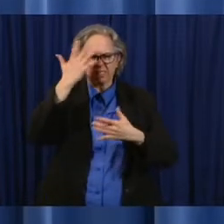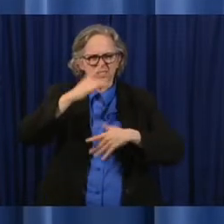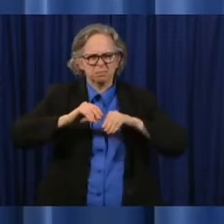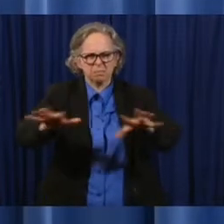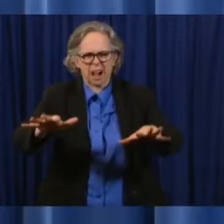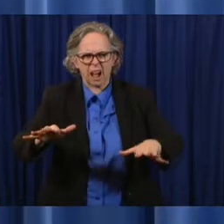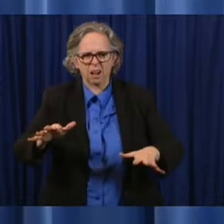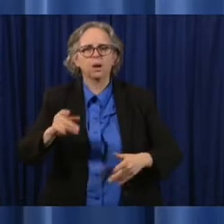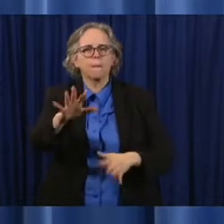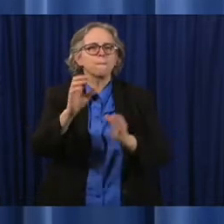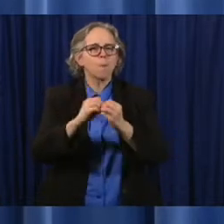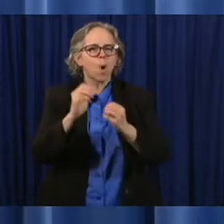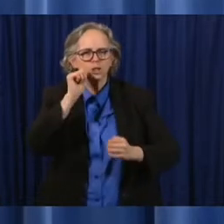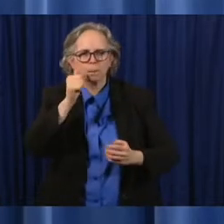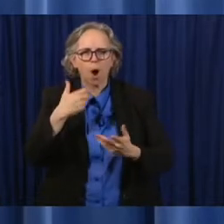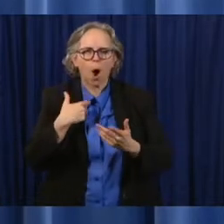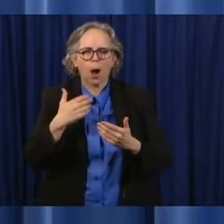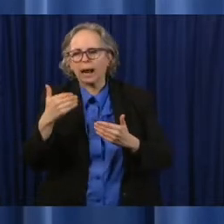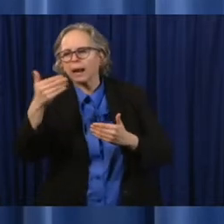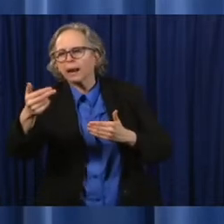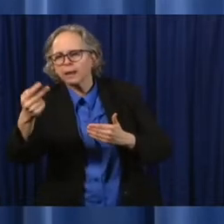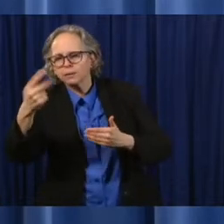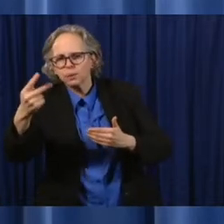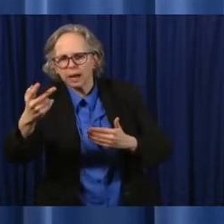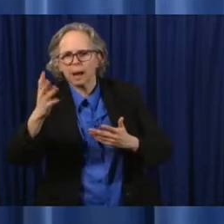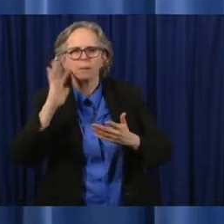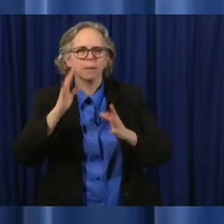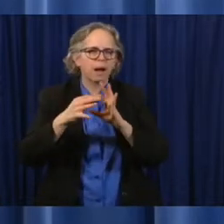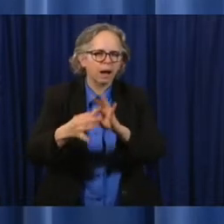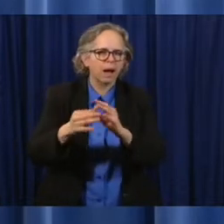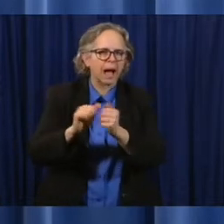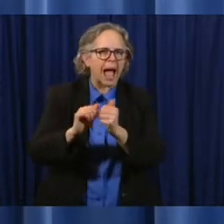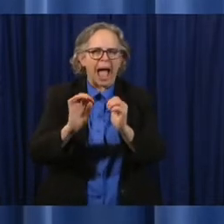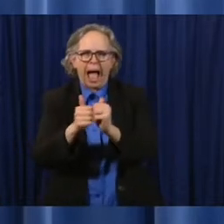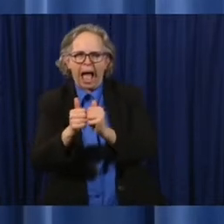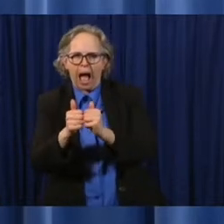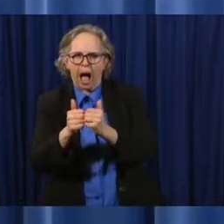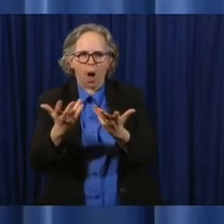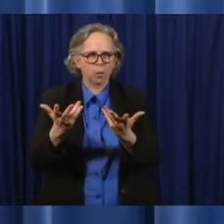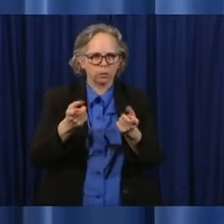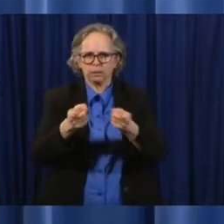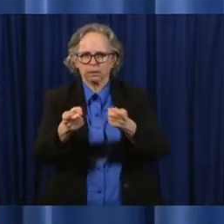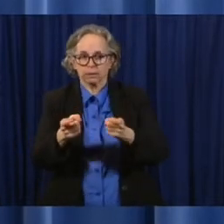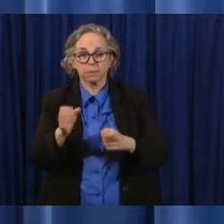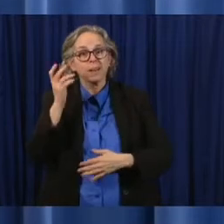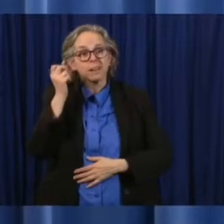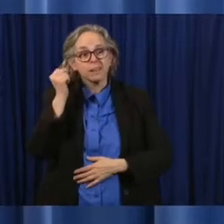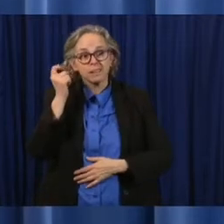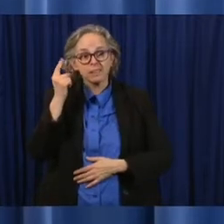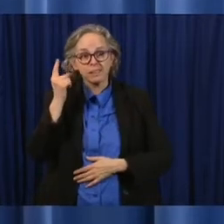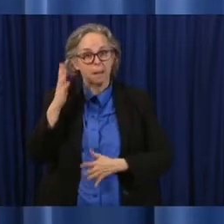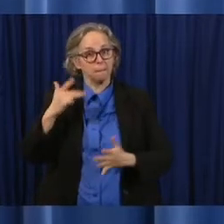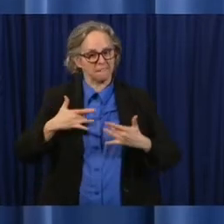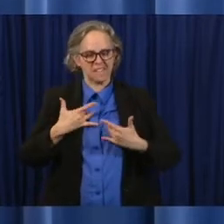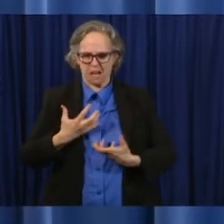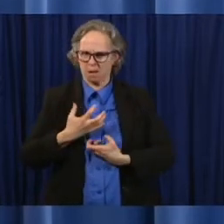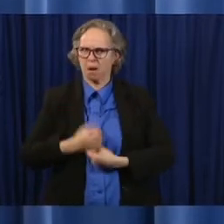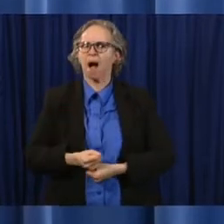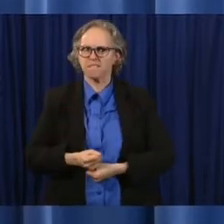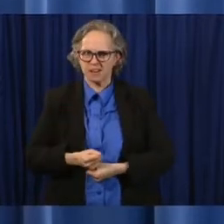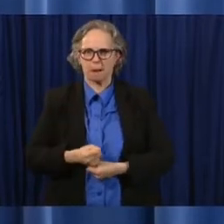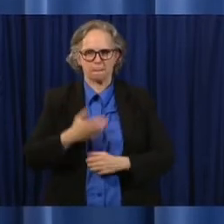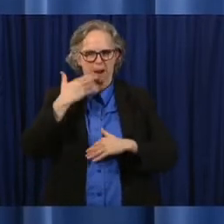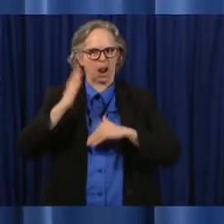tomorrow, day after, about how we're doing that. But I'm much more optimistic today than I was even